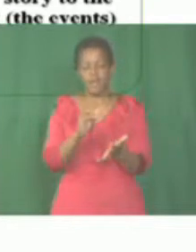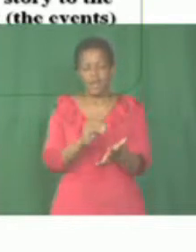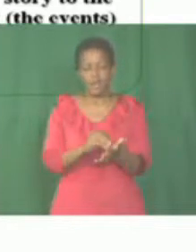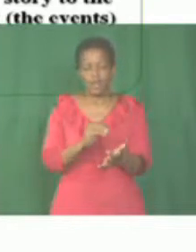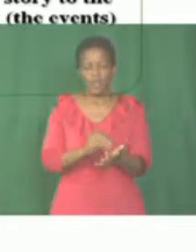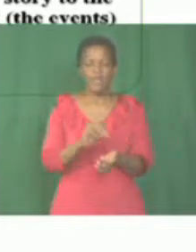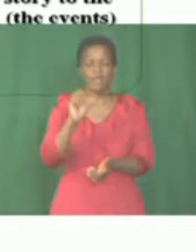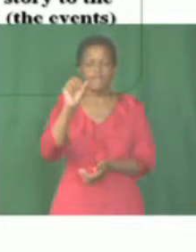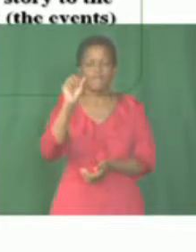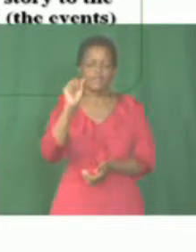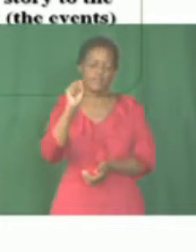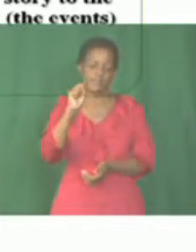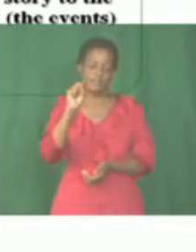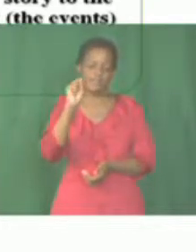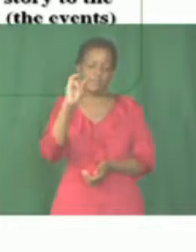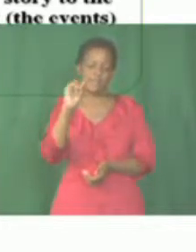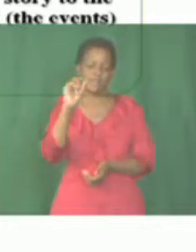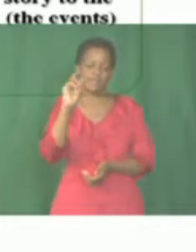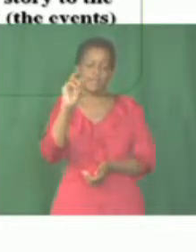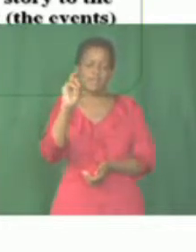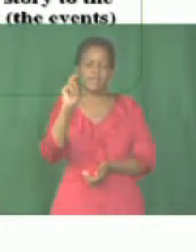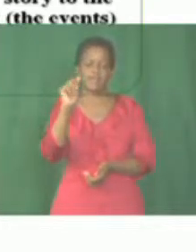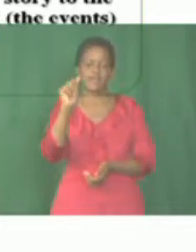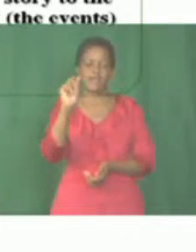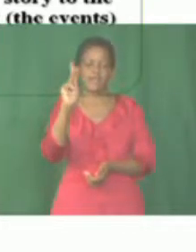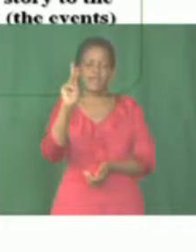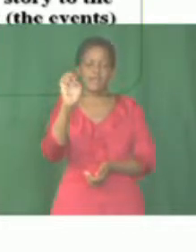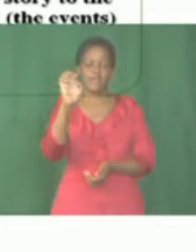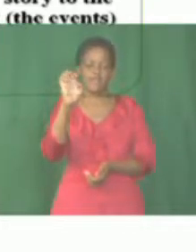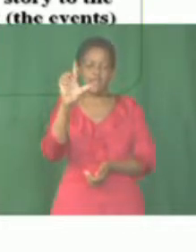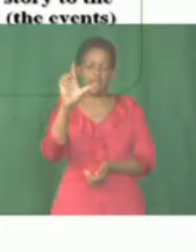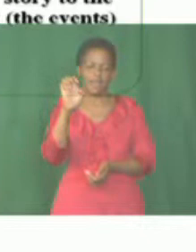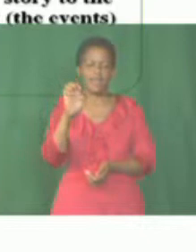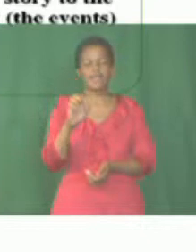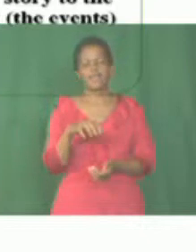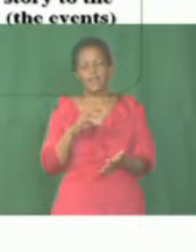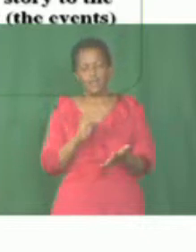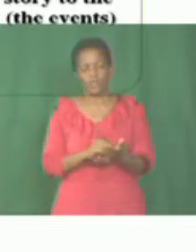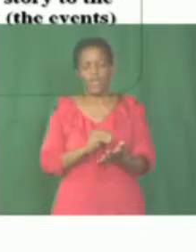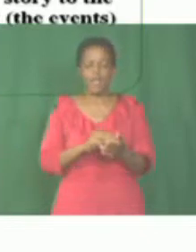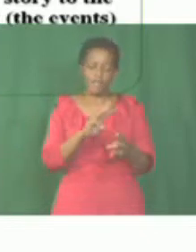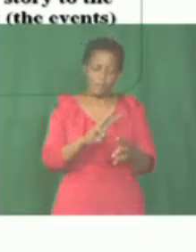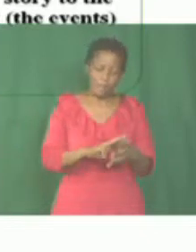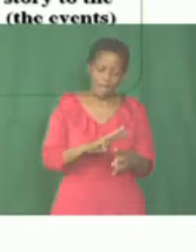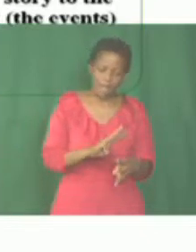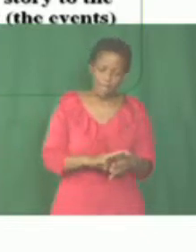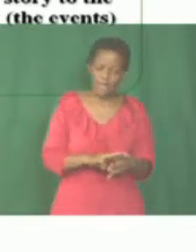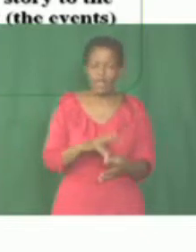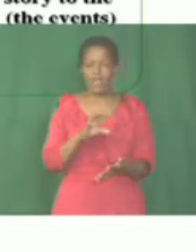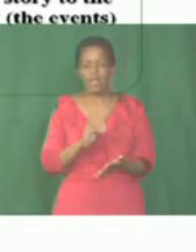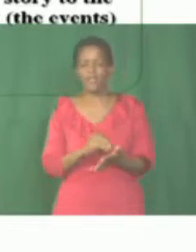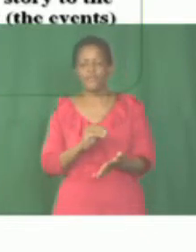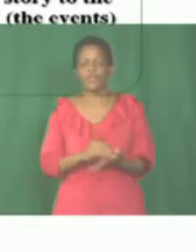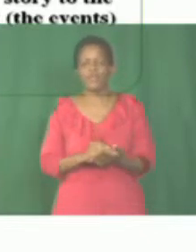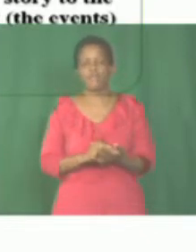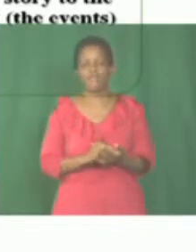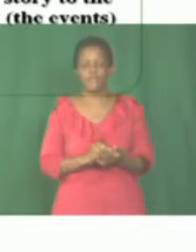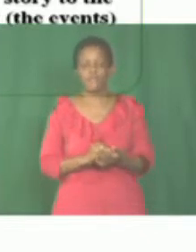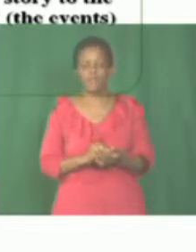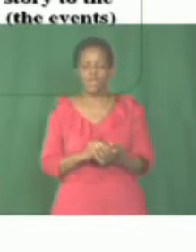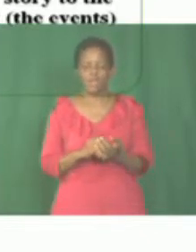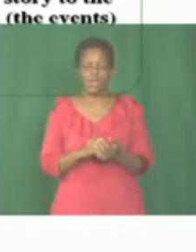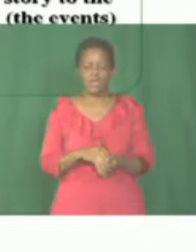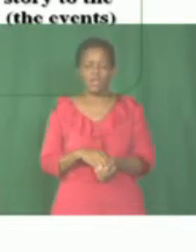There's the driver, the strange woman who is the ghost in this case. There